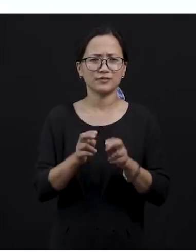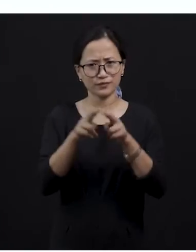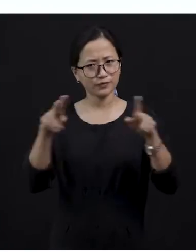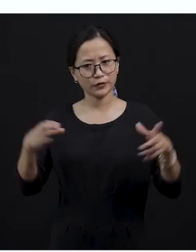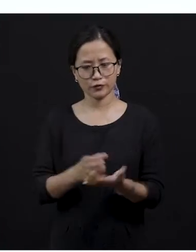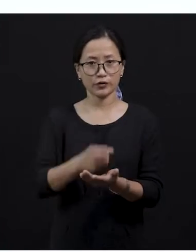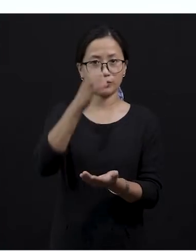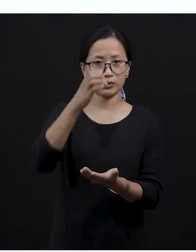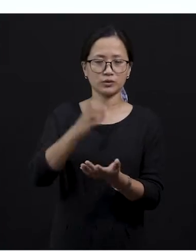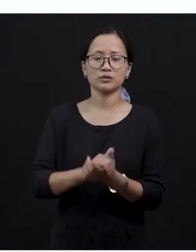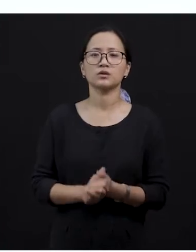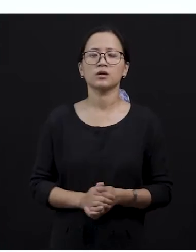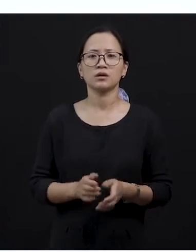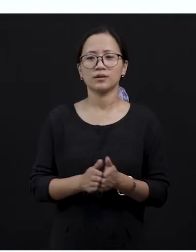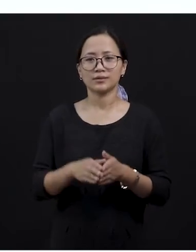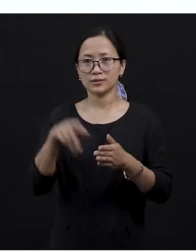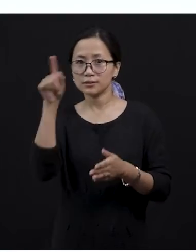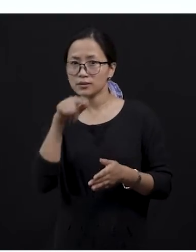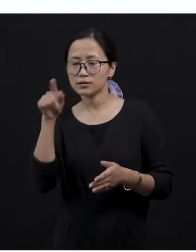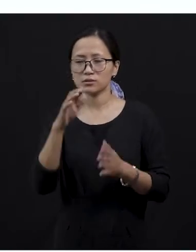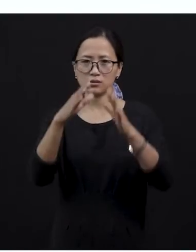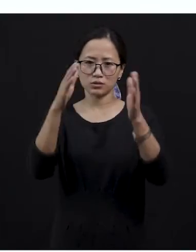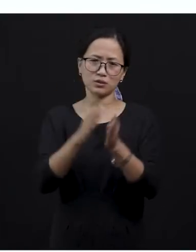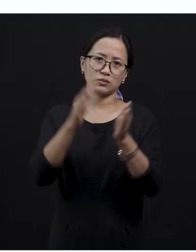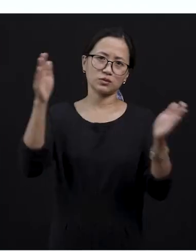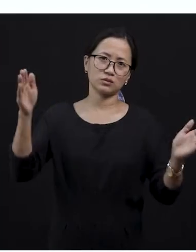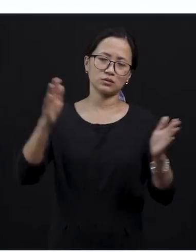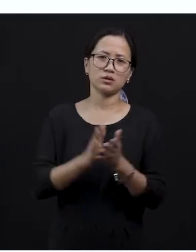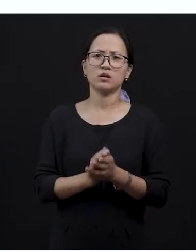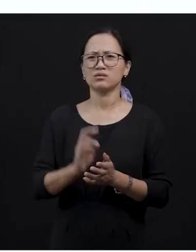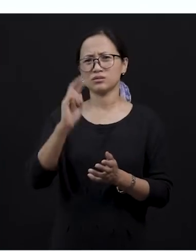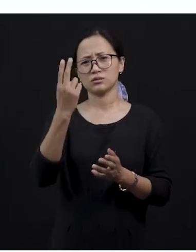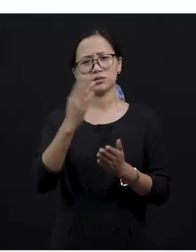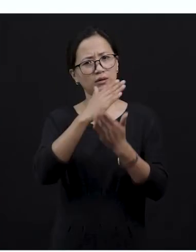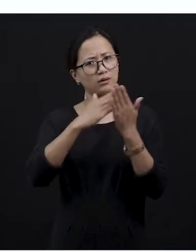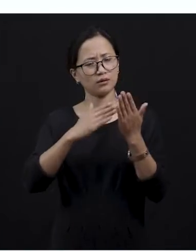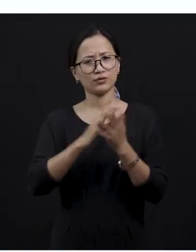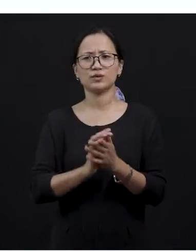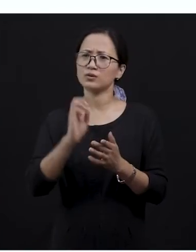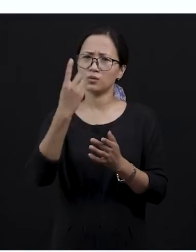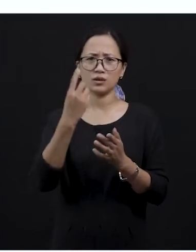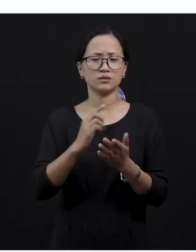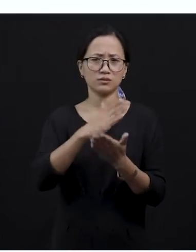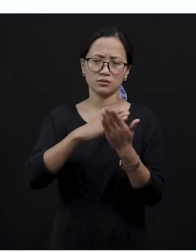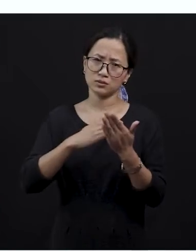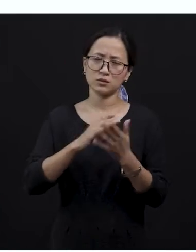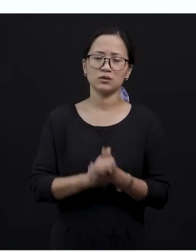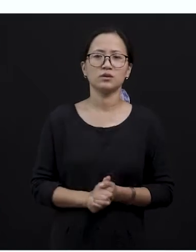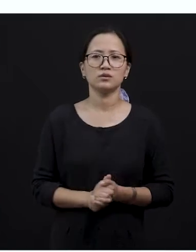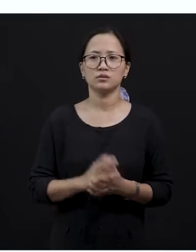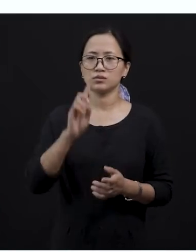bottles, okay? The sizes of bottles, some will be half liter, some will be 250 ml, some will be